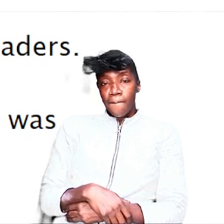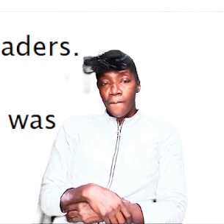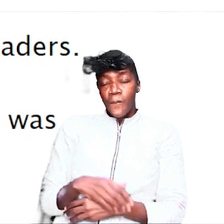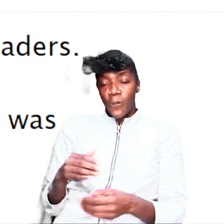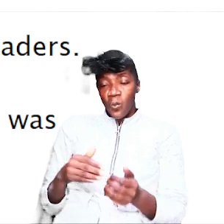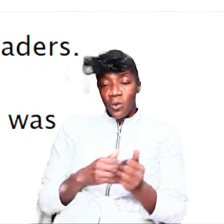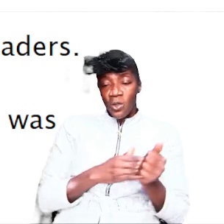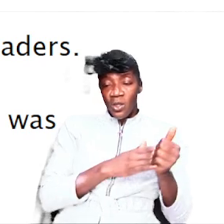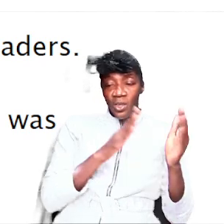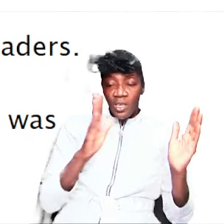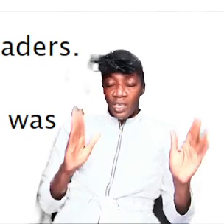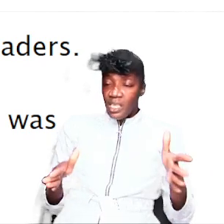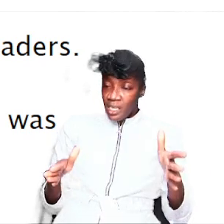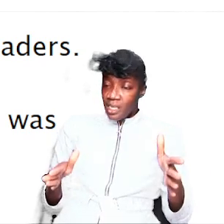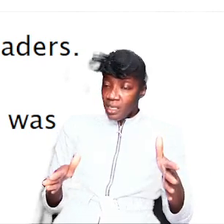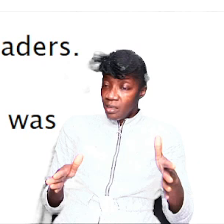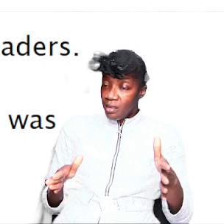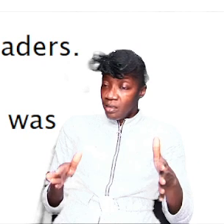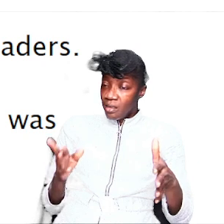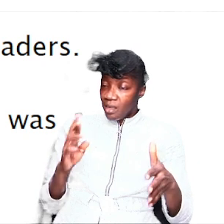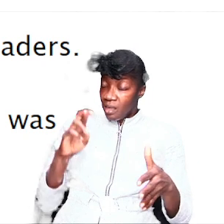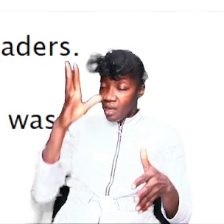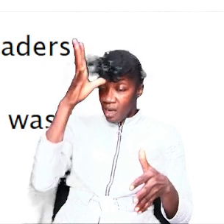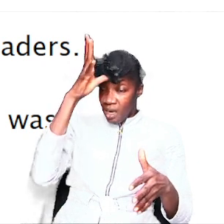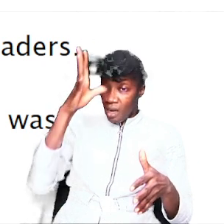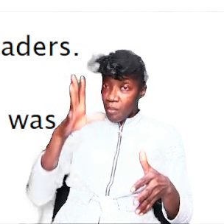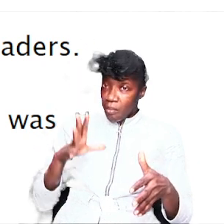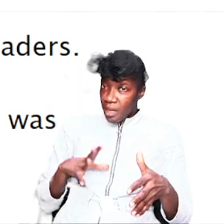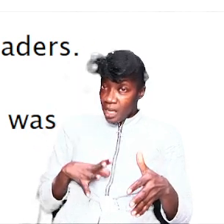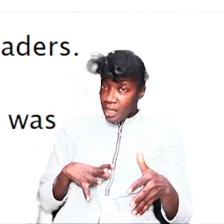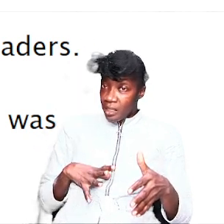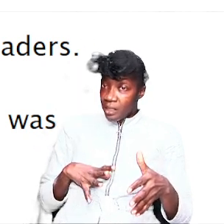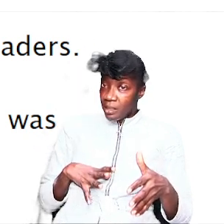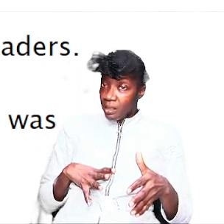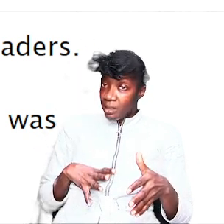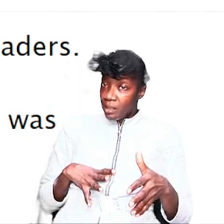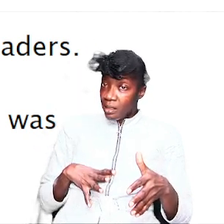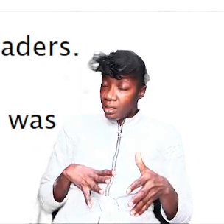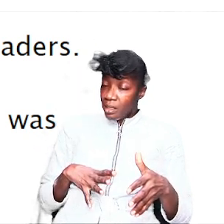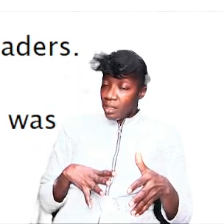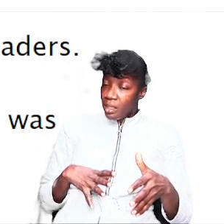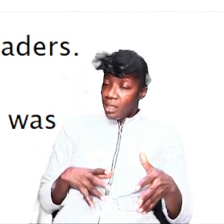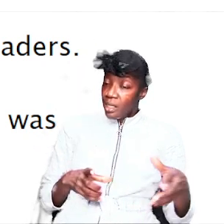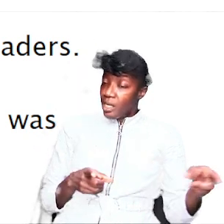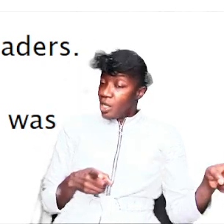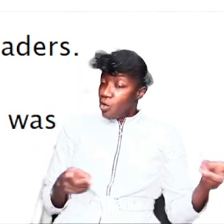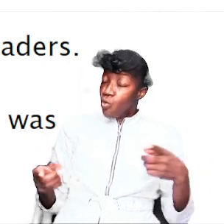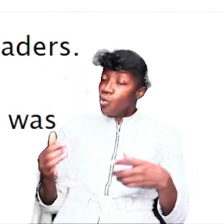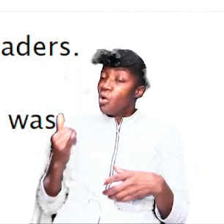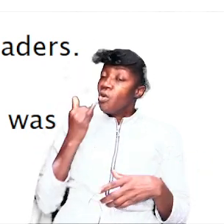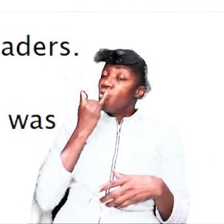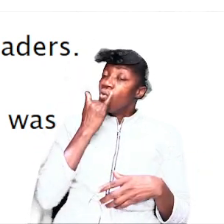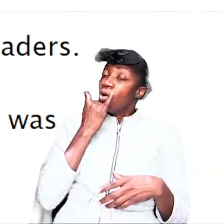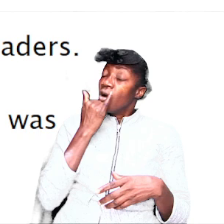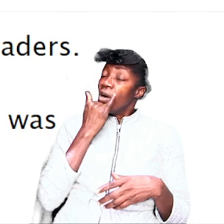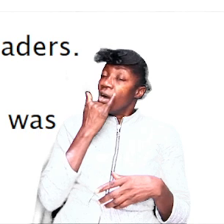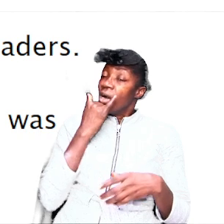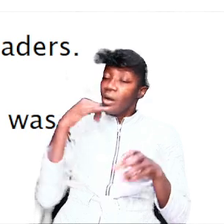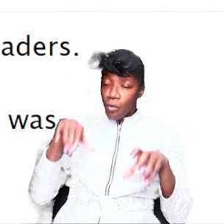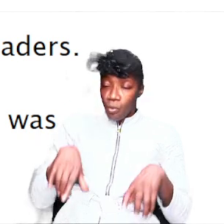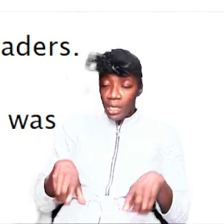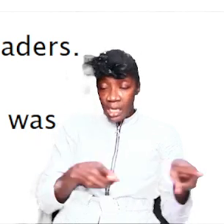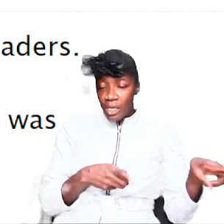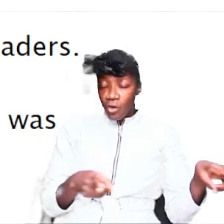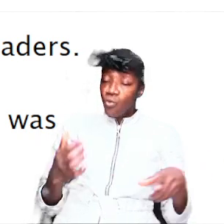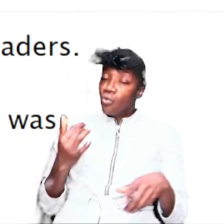Leaders are but just men and are susceptible to doing the wrong things. And we can do the